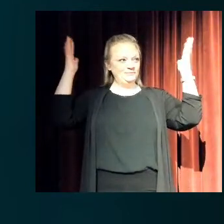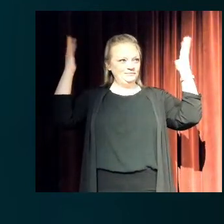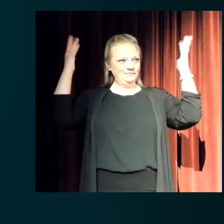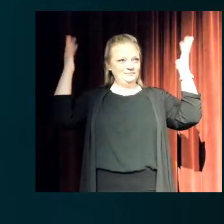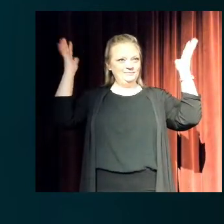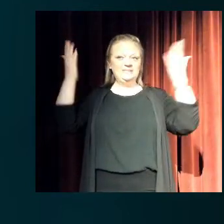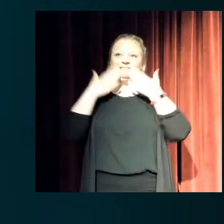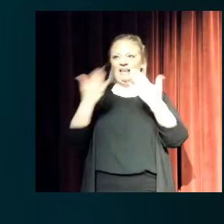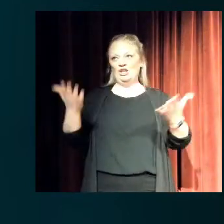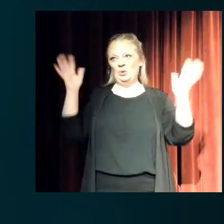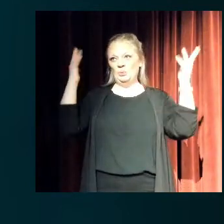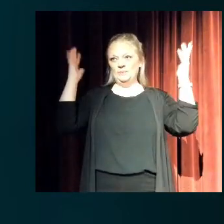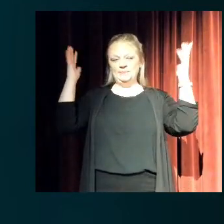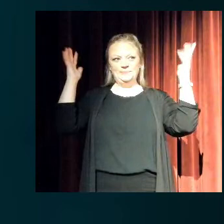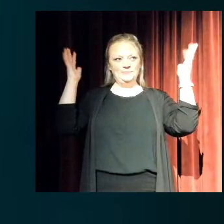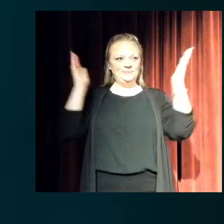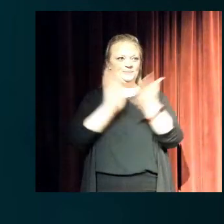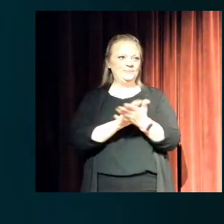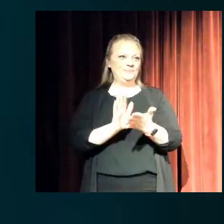Thank you.